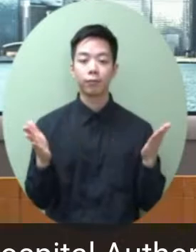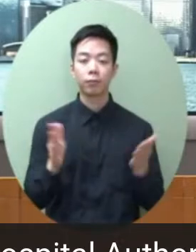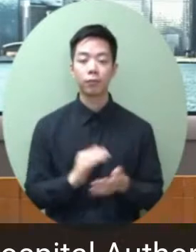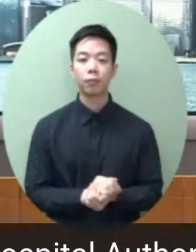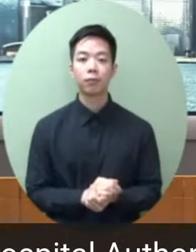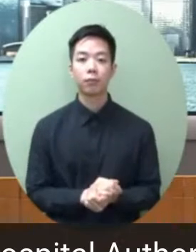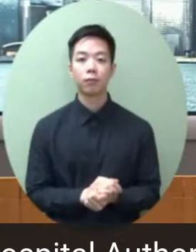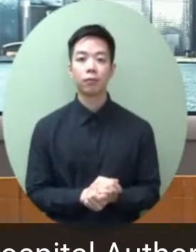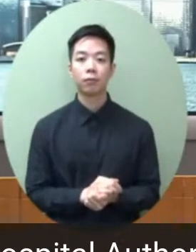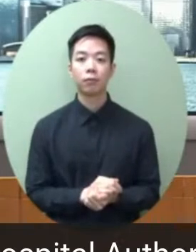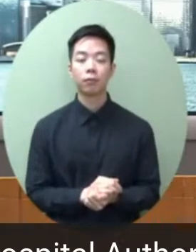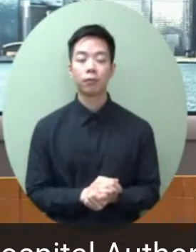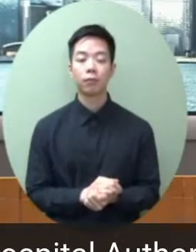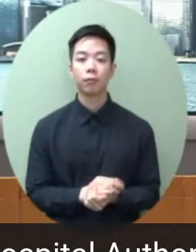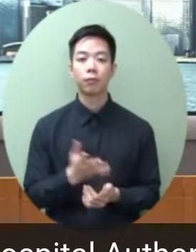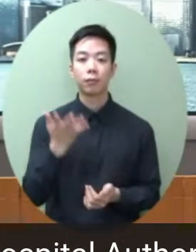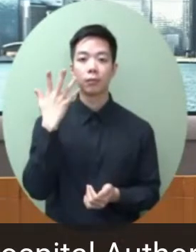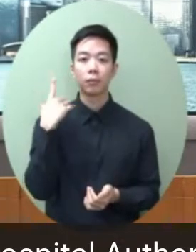Oriental Daily News.